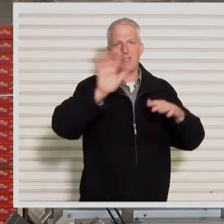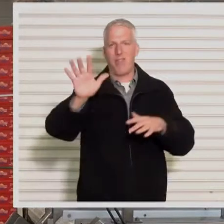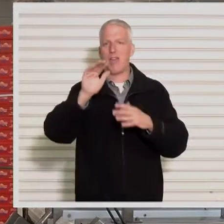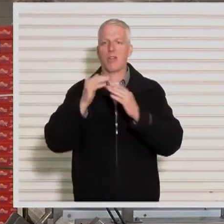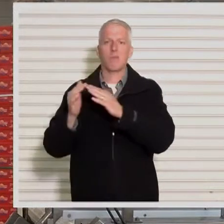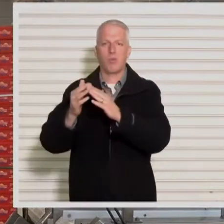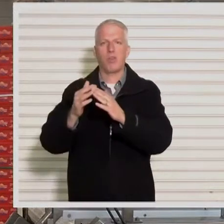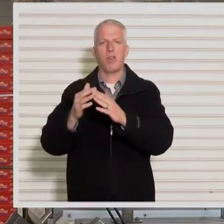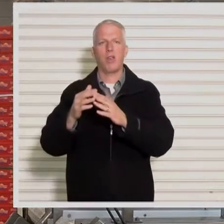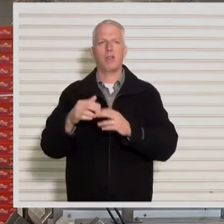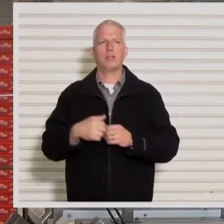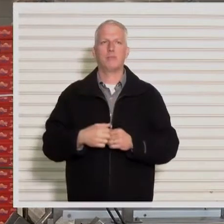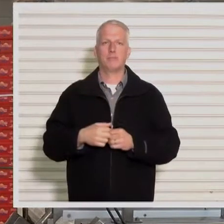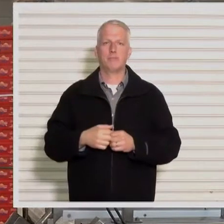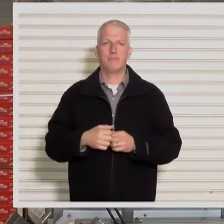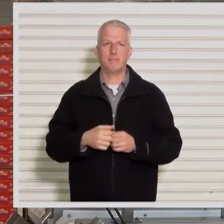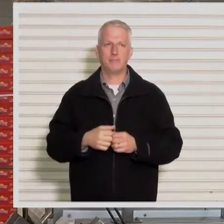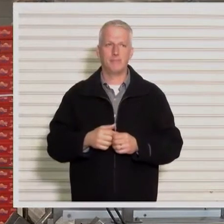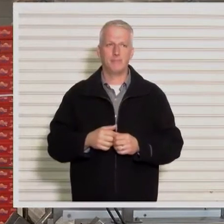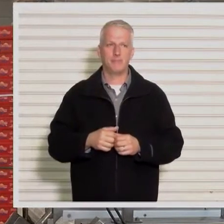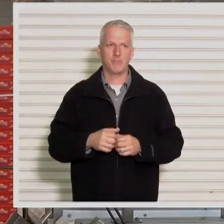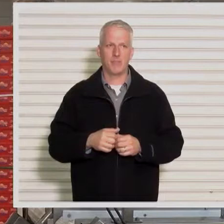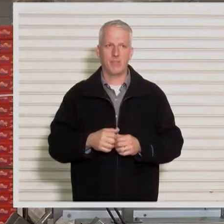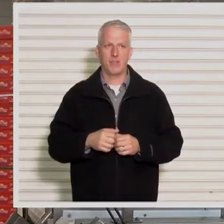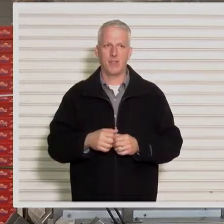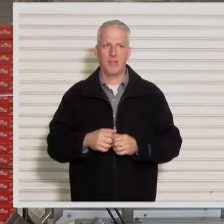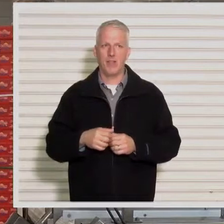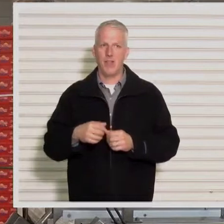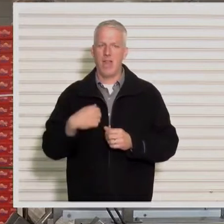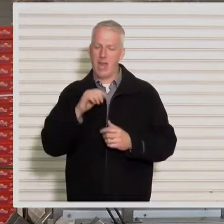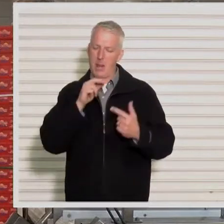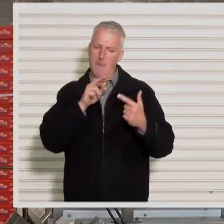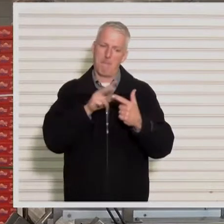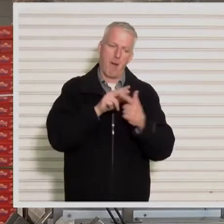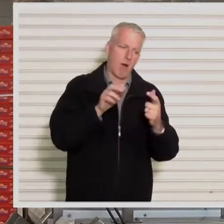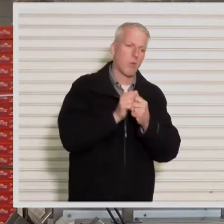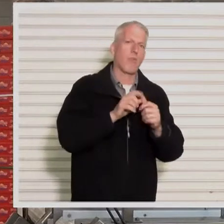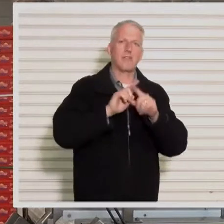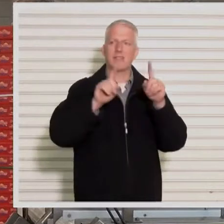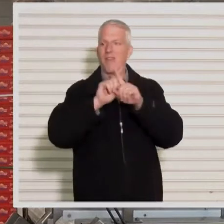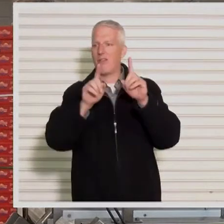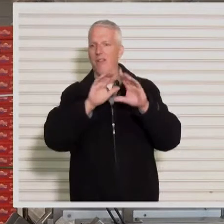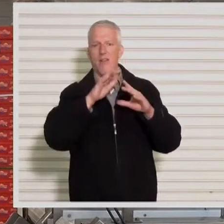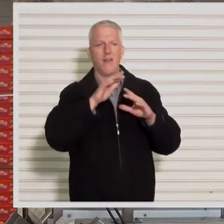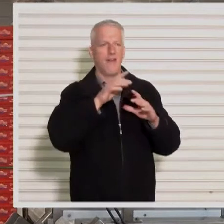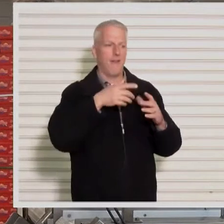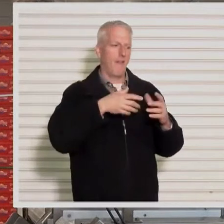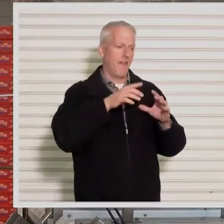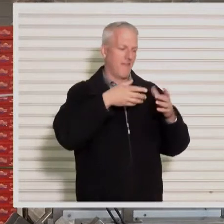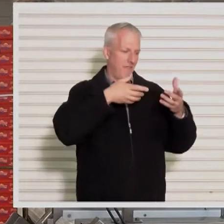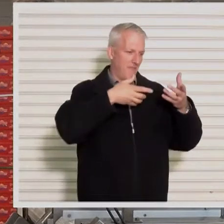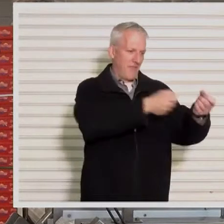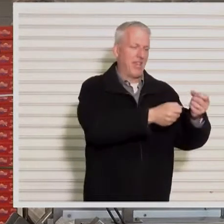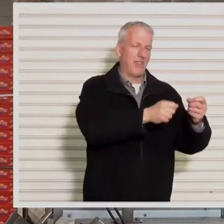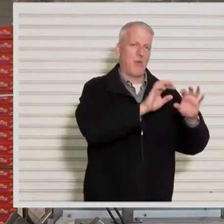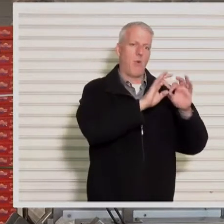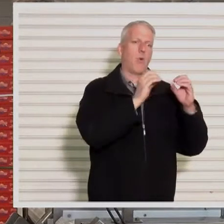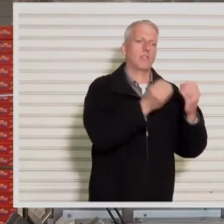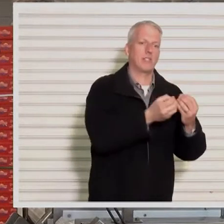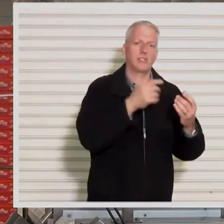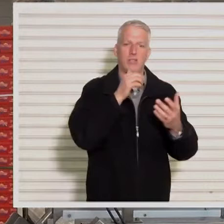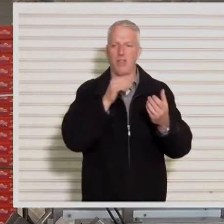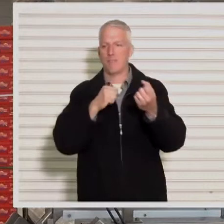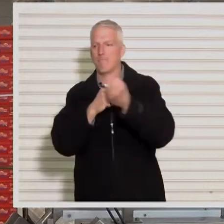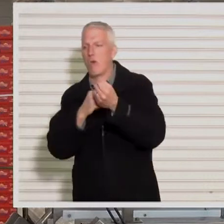And TODEC, with Alianza and Bison en Compromiso and other organizations, are doing just that.